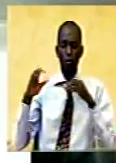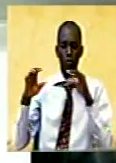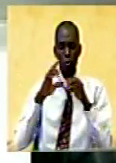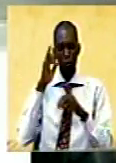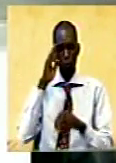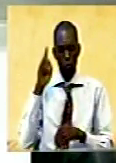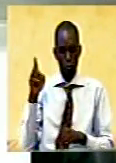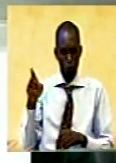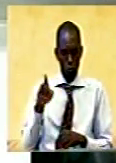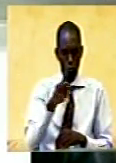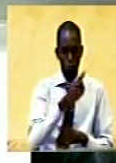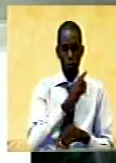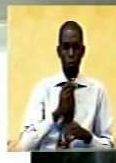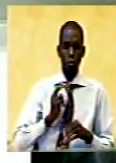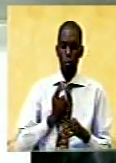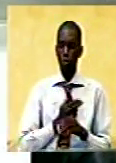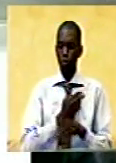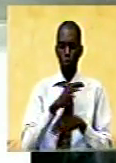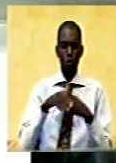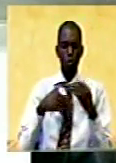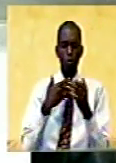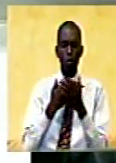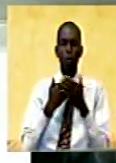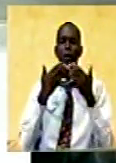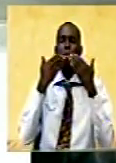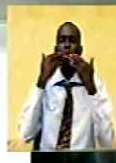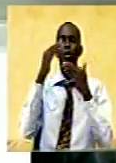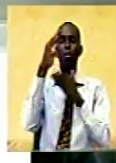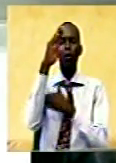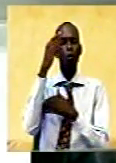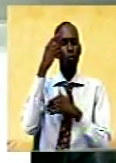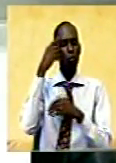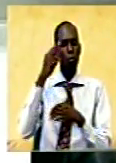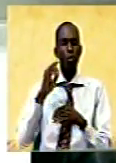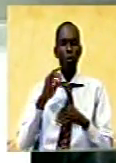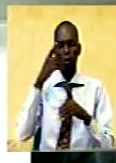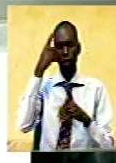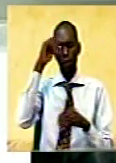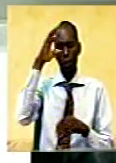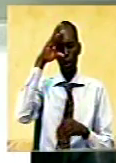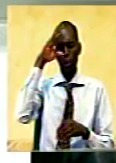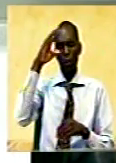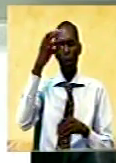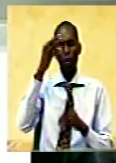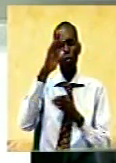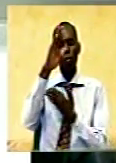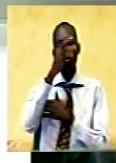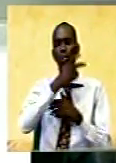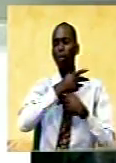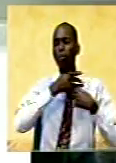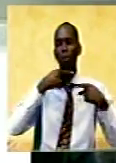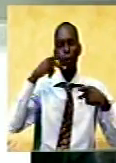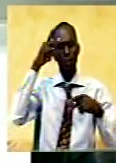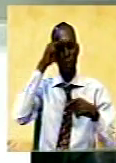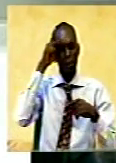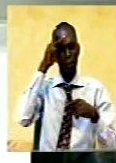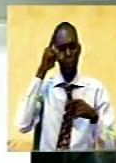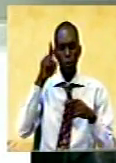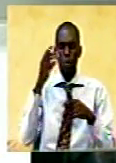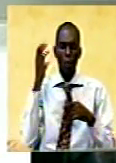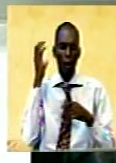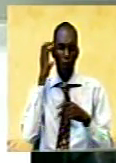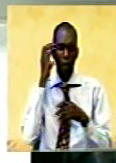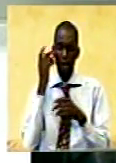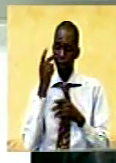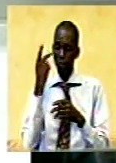for us, how he has used his servant to bring showers of blessing, healing,